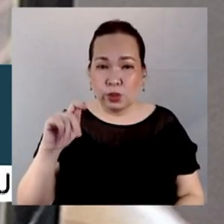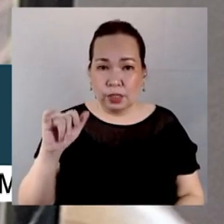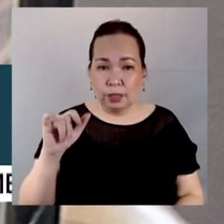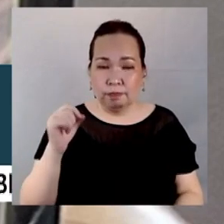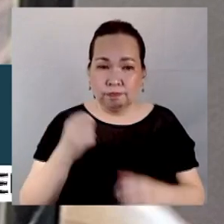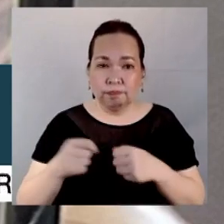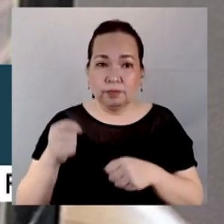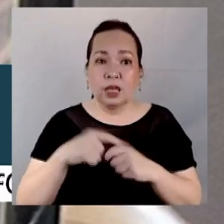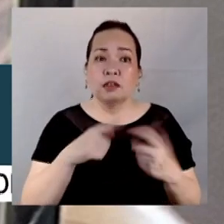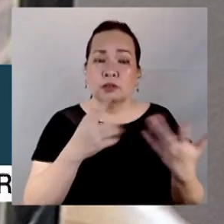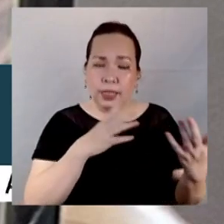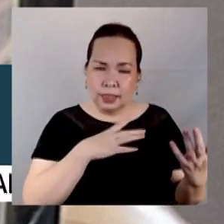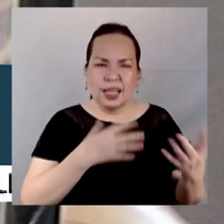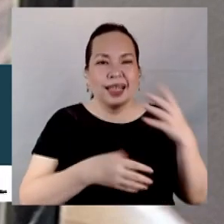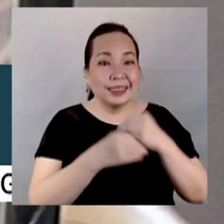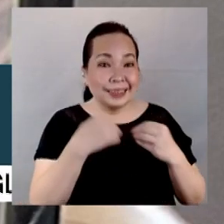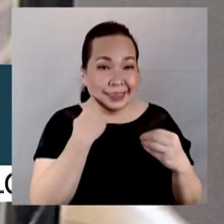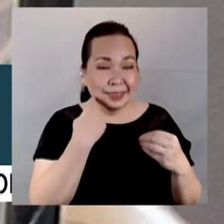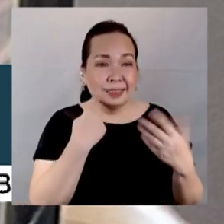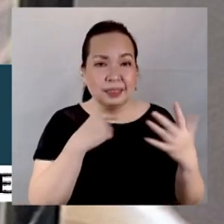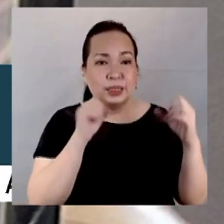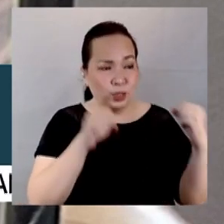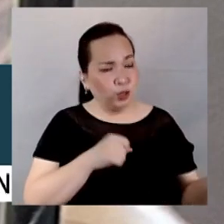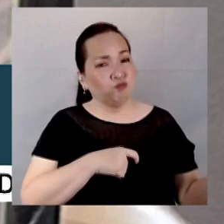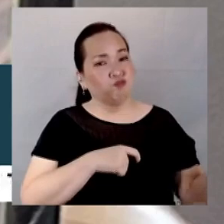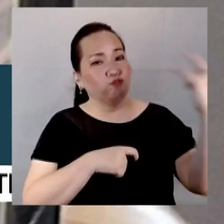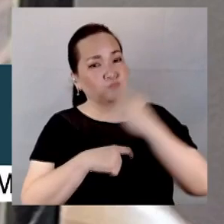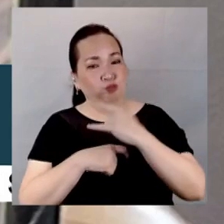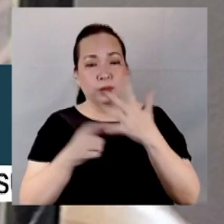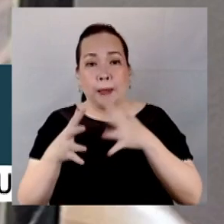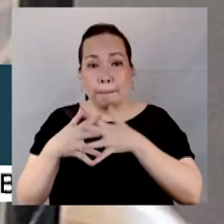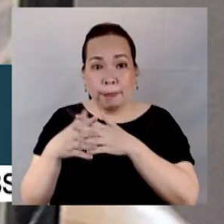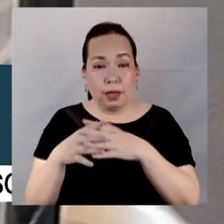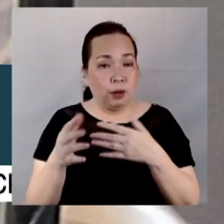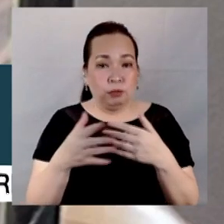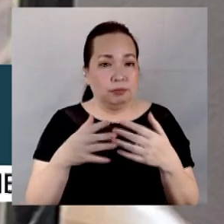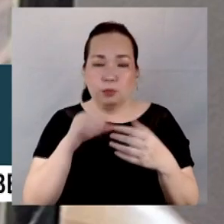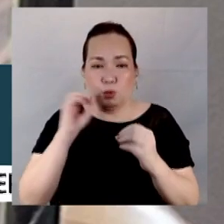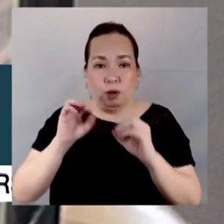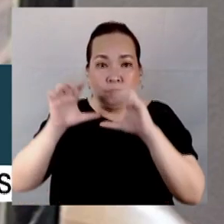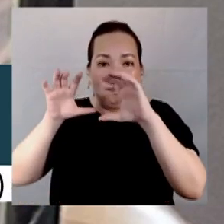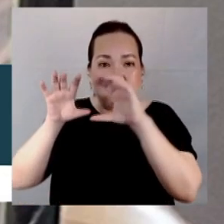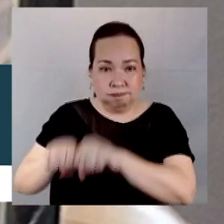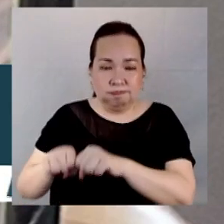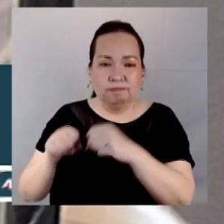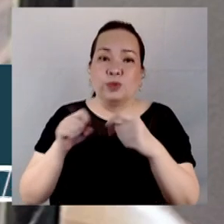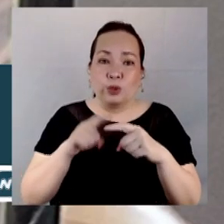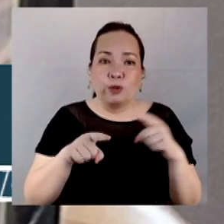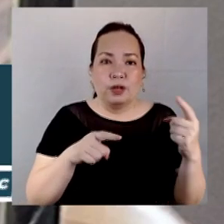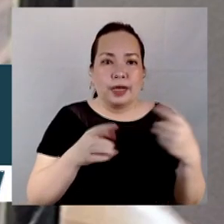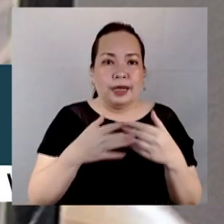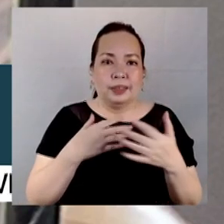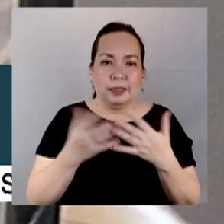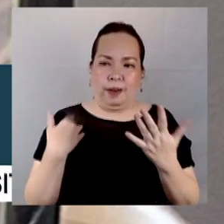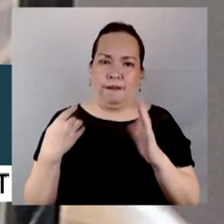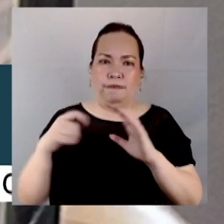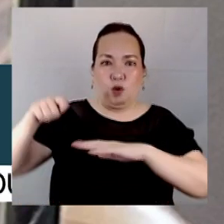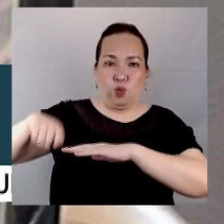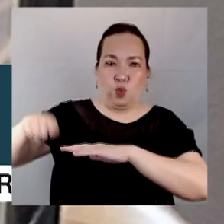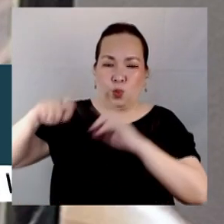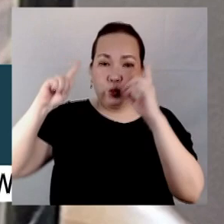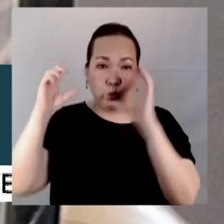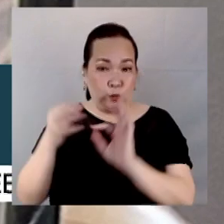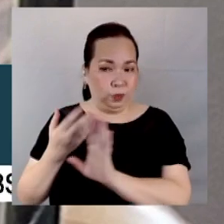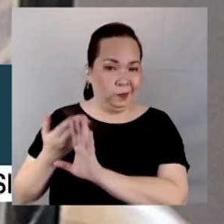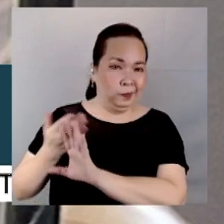to travel to the U.S. without being arrested, despite his standing contempt order from a U.S. court. This was also